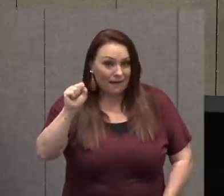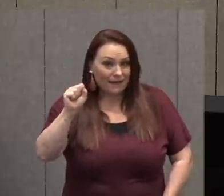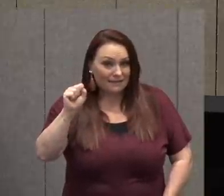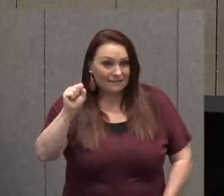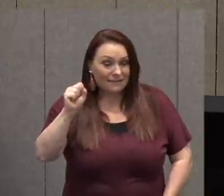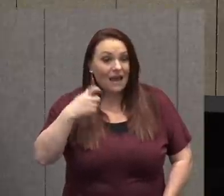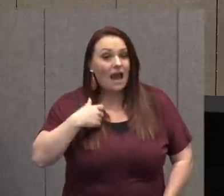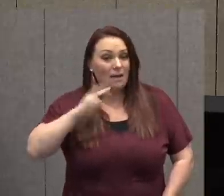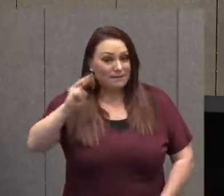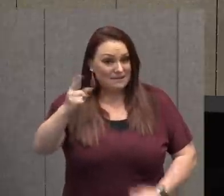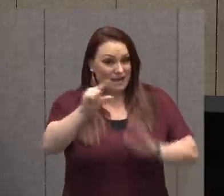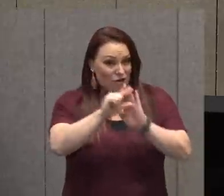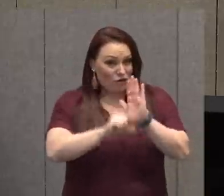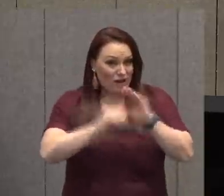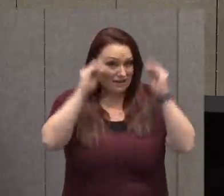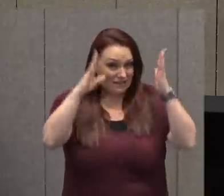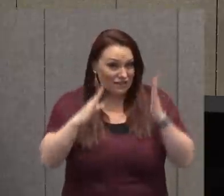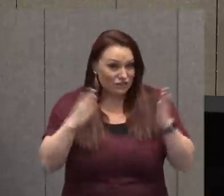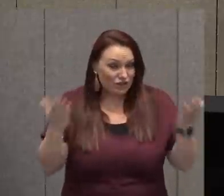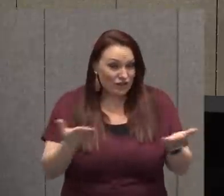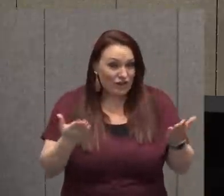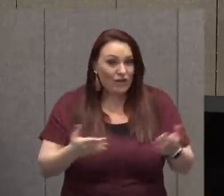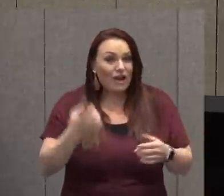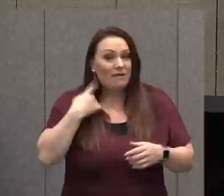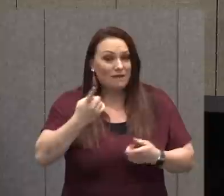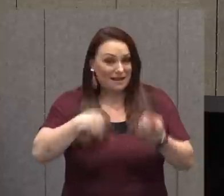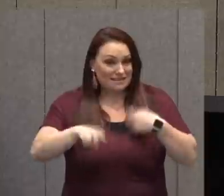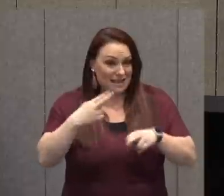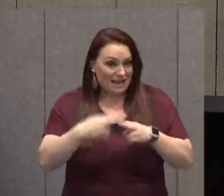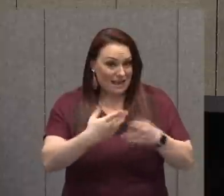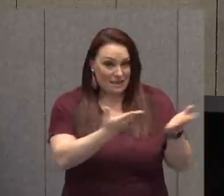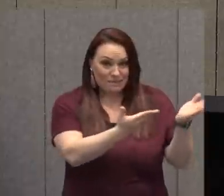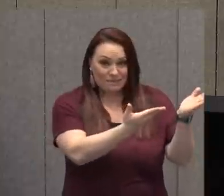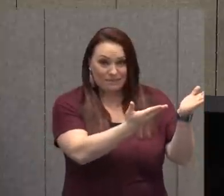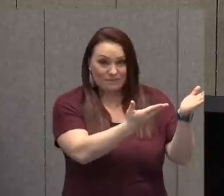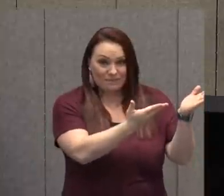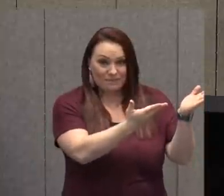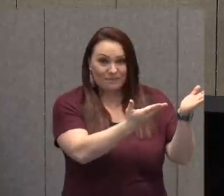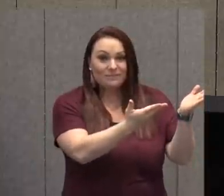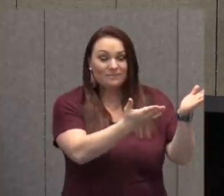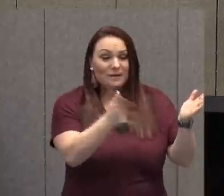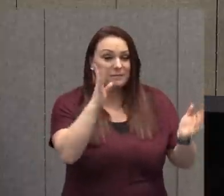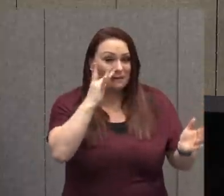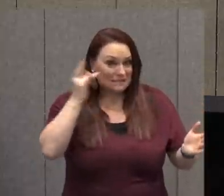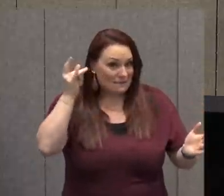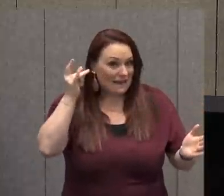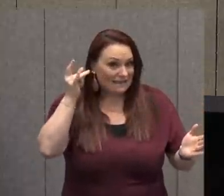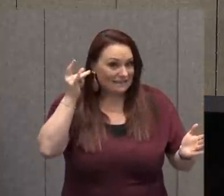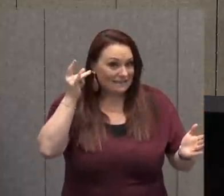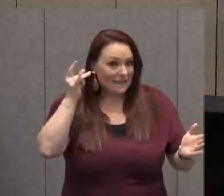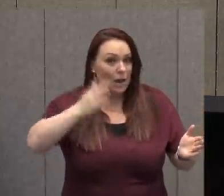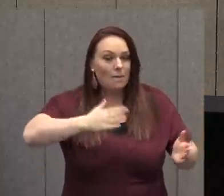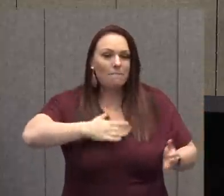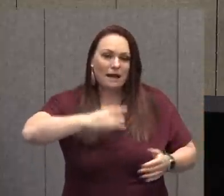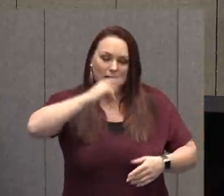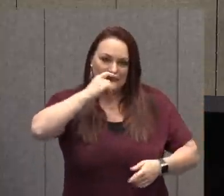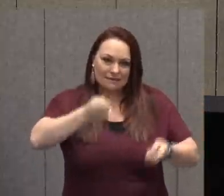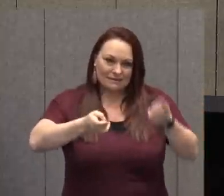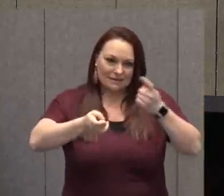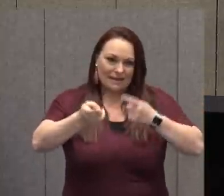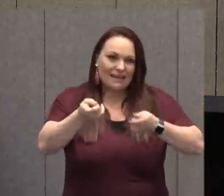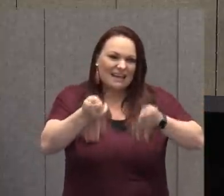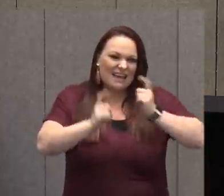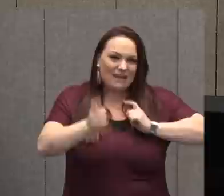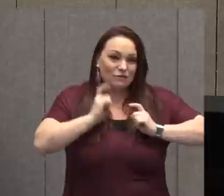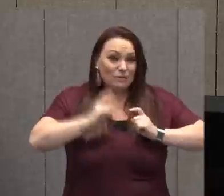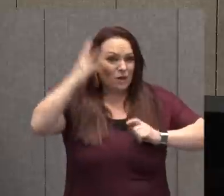my sign name for my DHH friends out there is Miss Mays. My kids gave that to me because I love